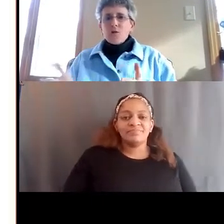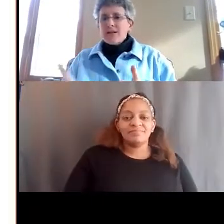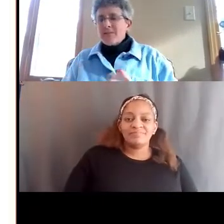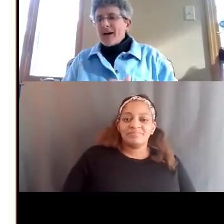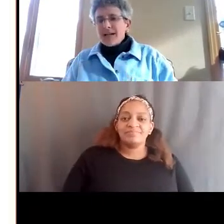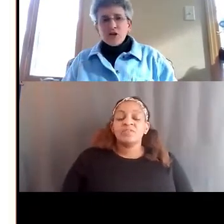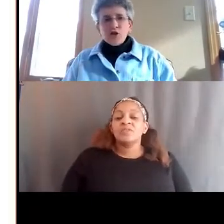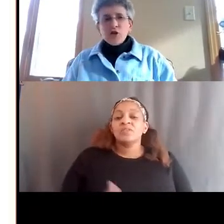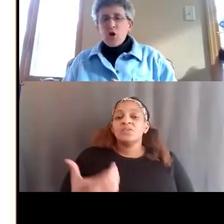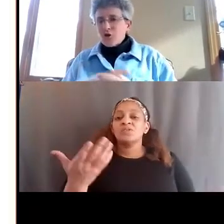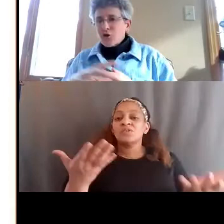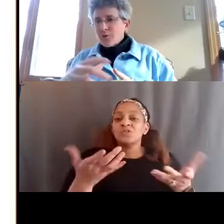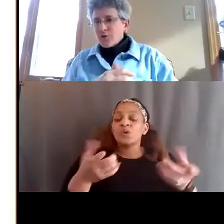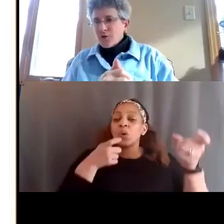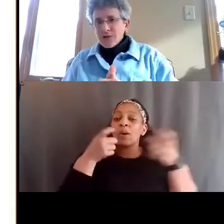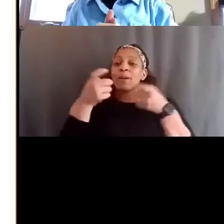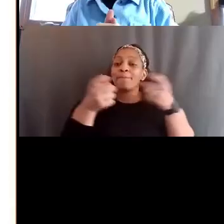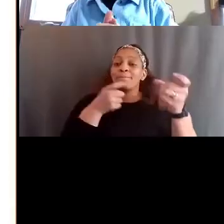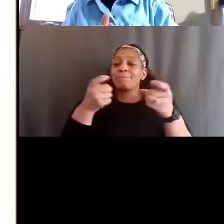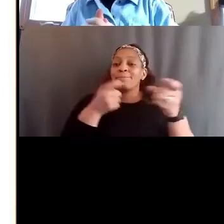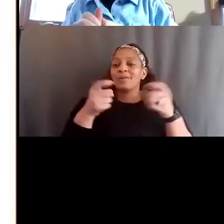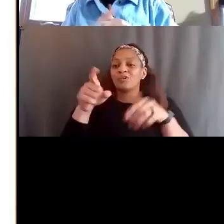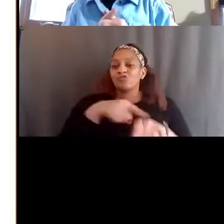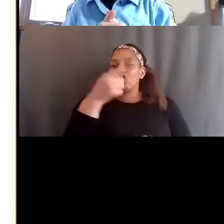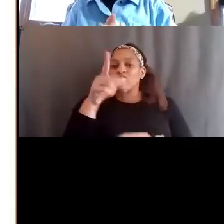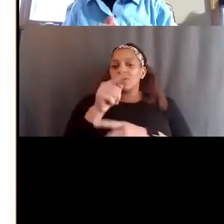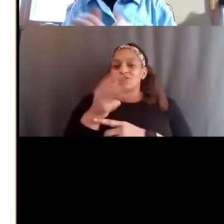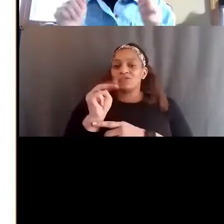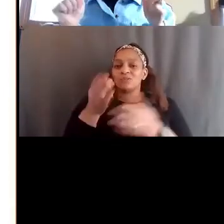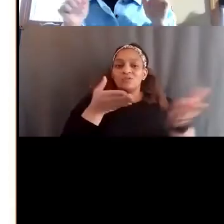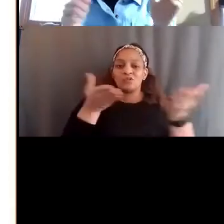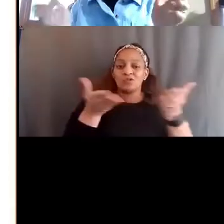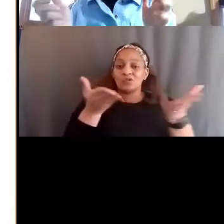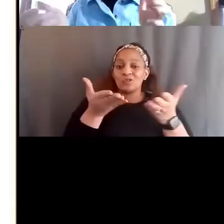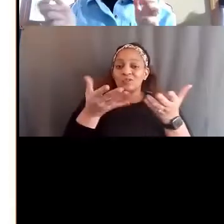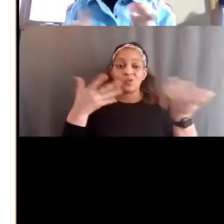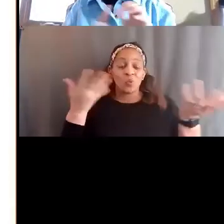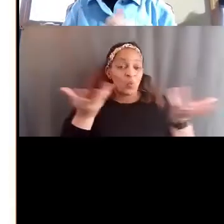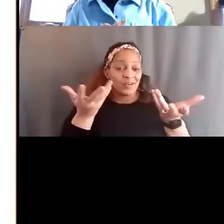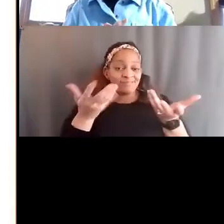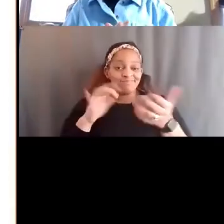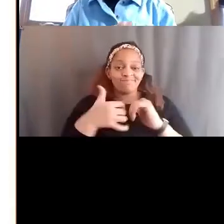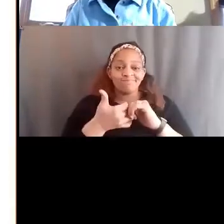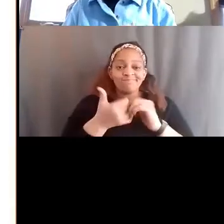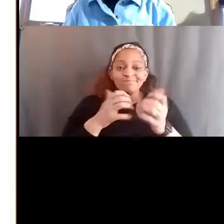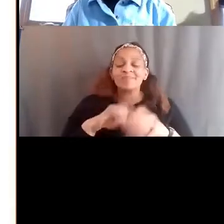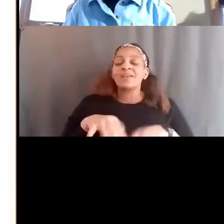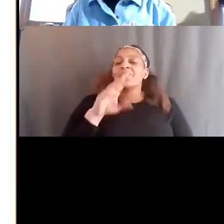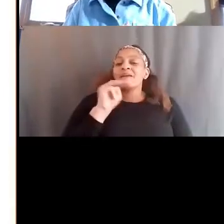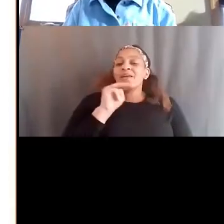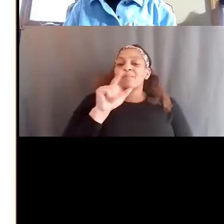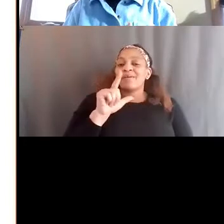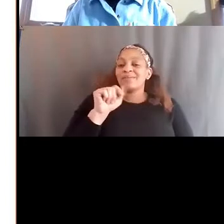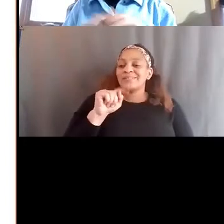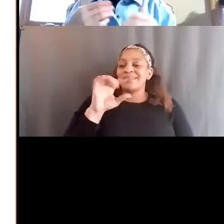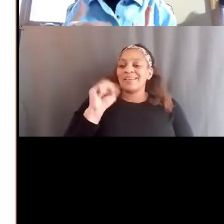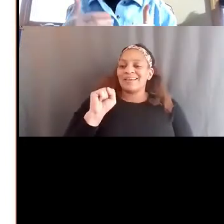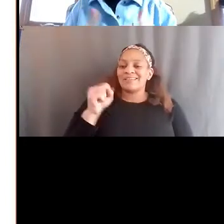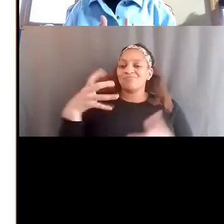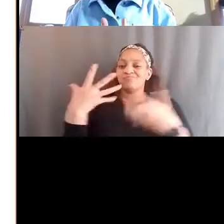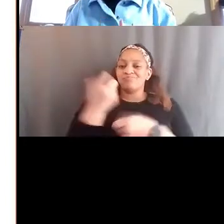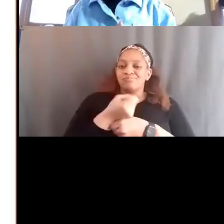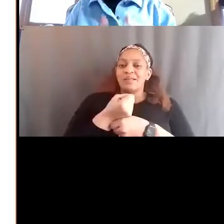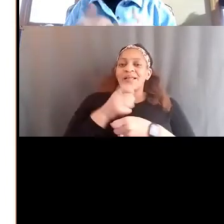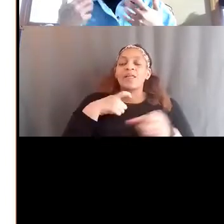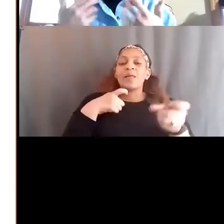So what is managed long-term services and supports? Called MLTSS for short sometimes.